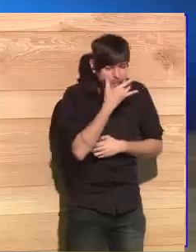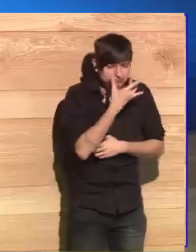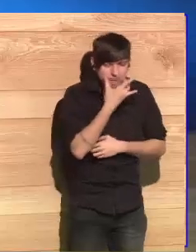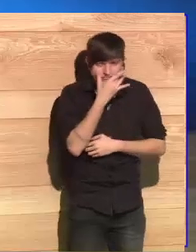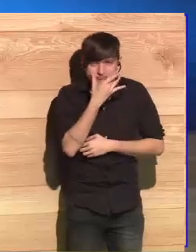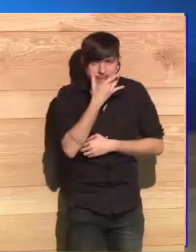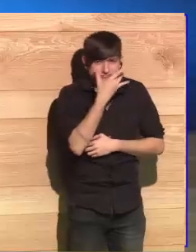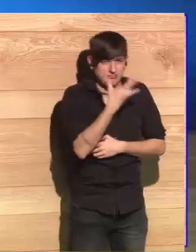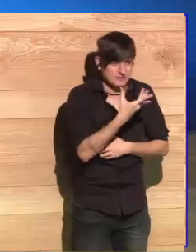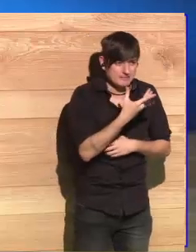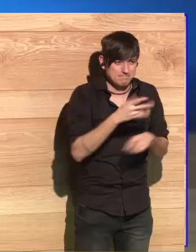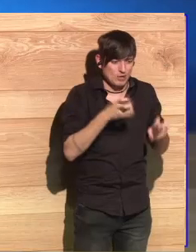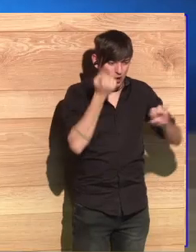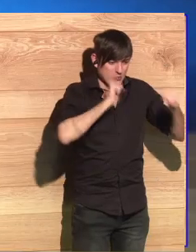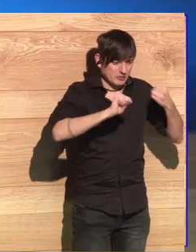the behavior that